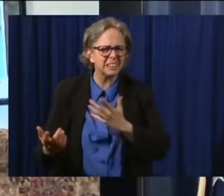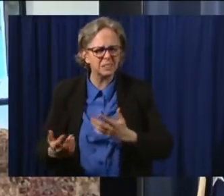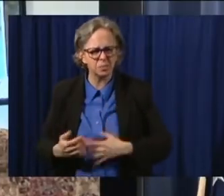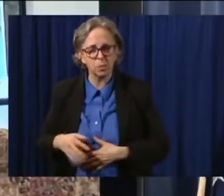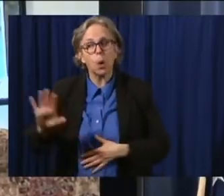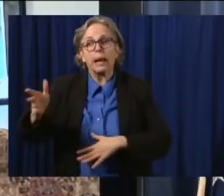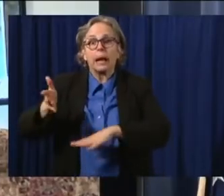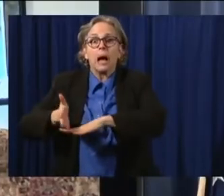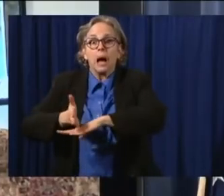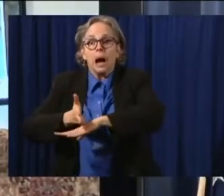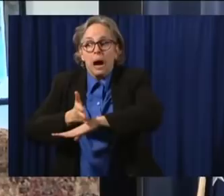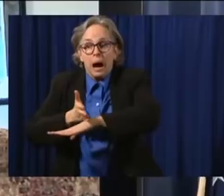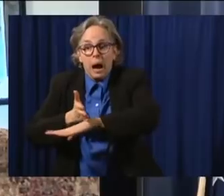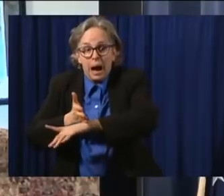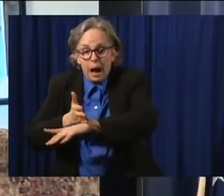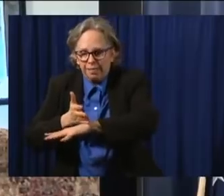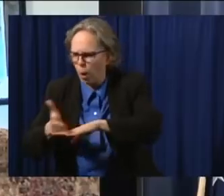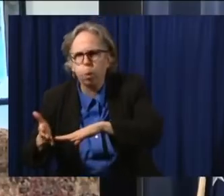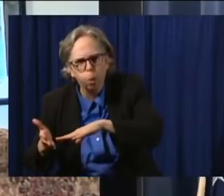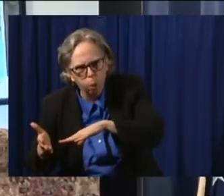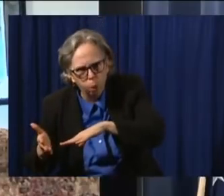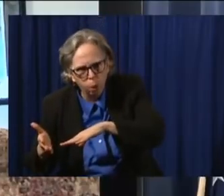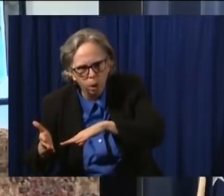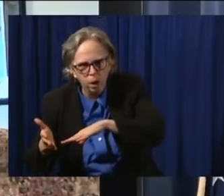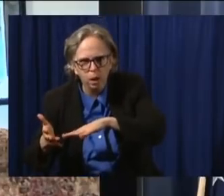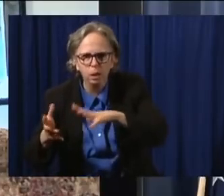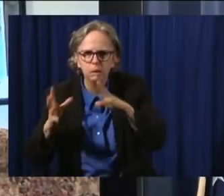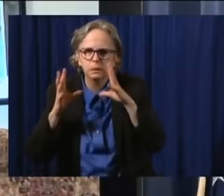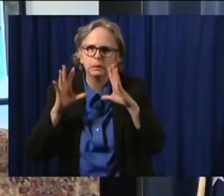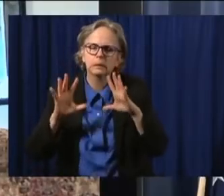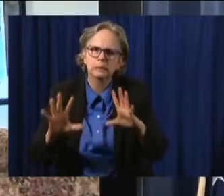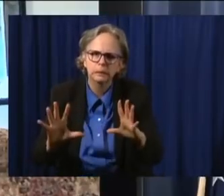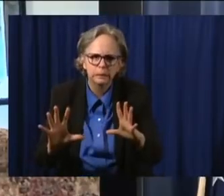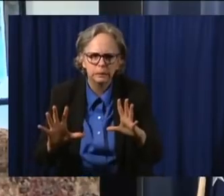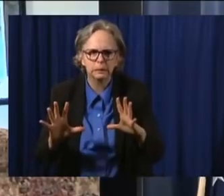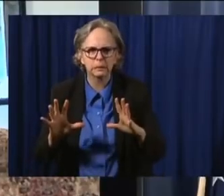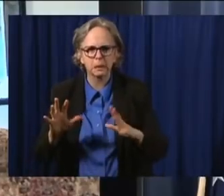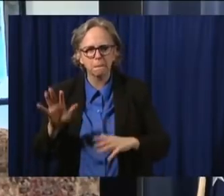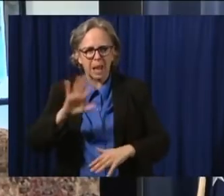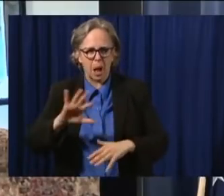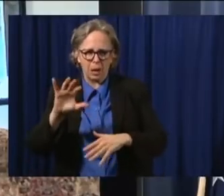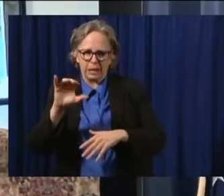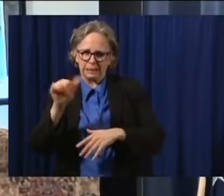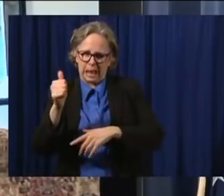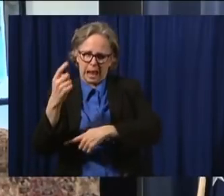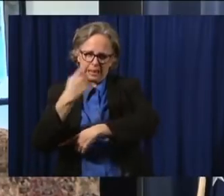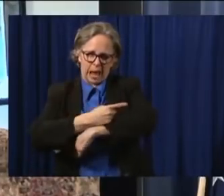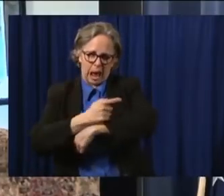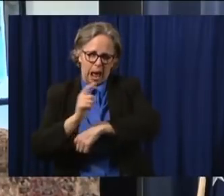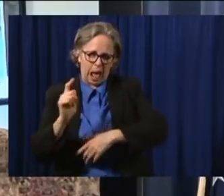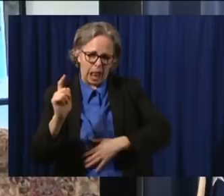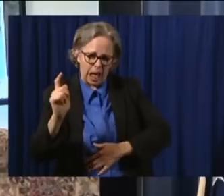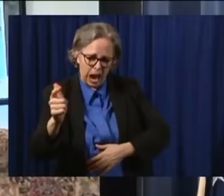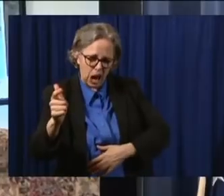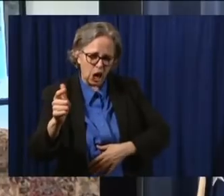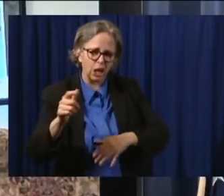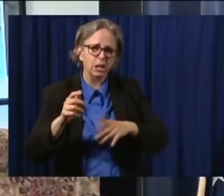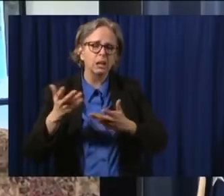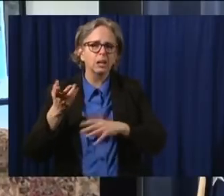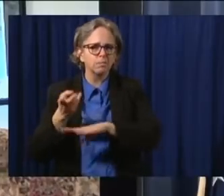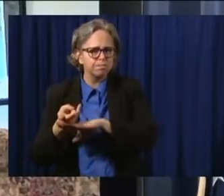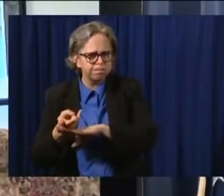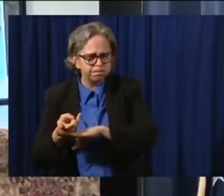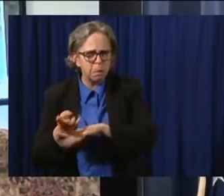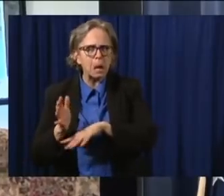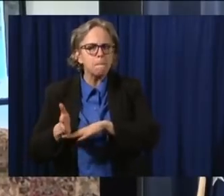worsening happened, then he spent another about 10 days in the hospital, just gradually improving, and